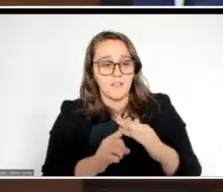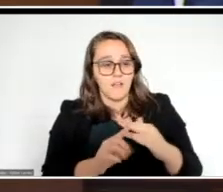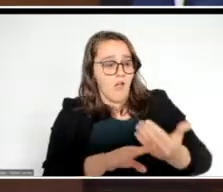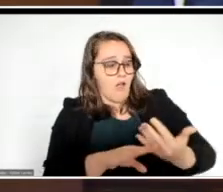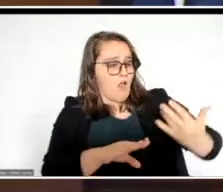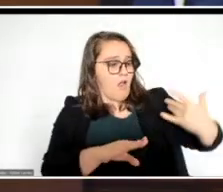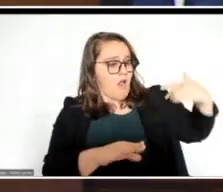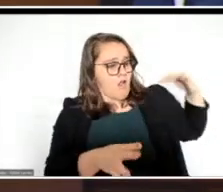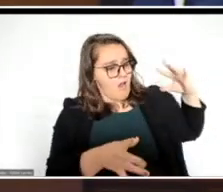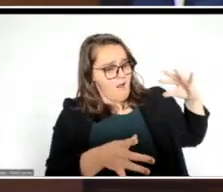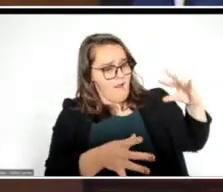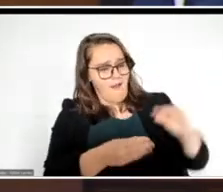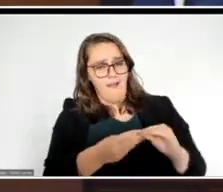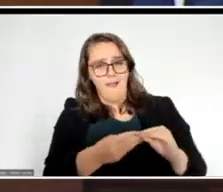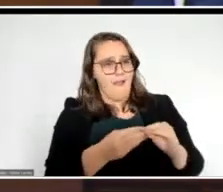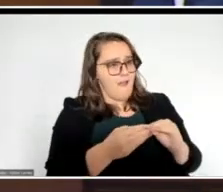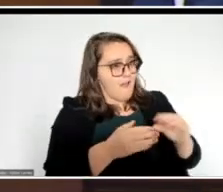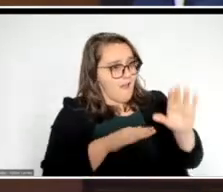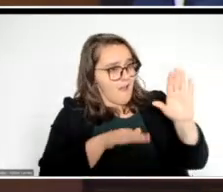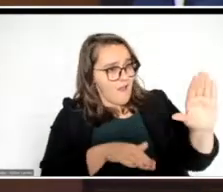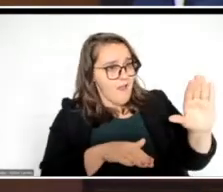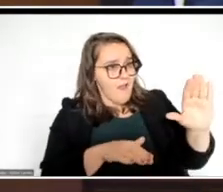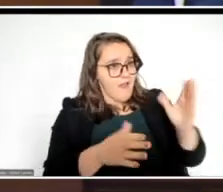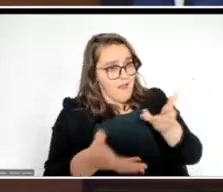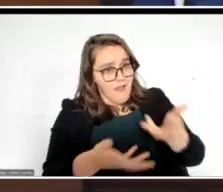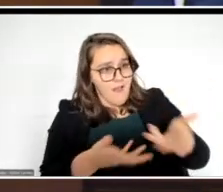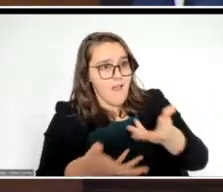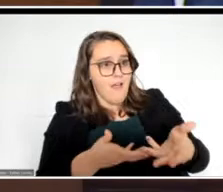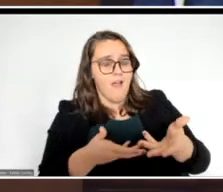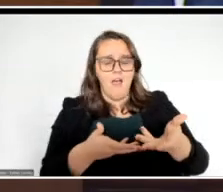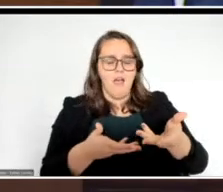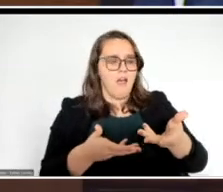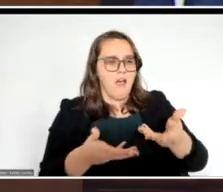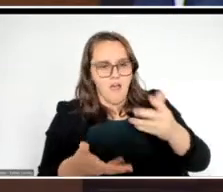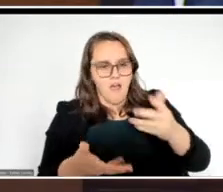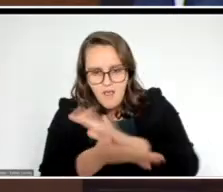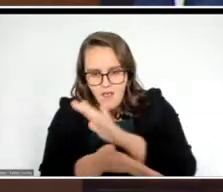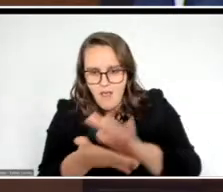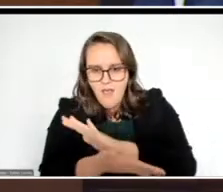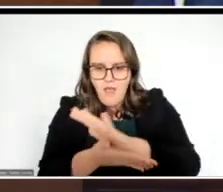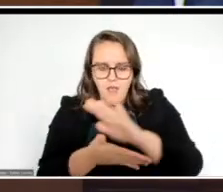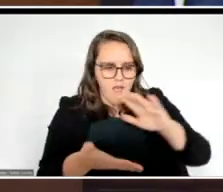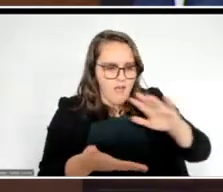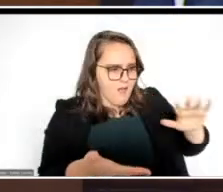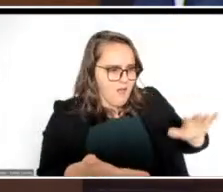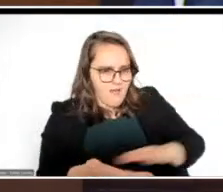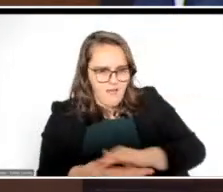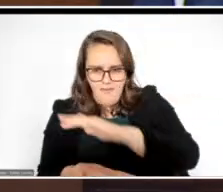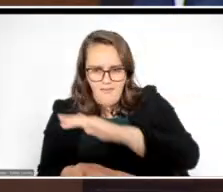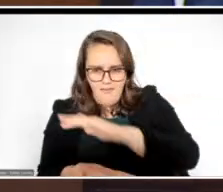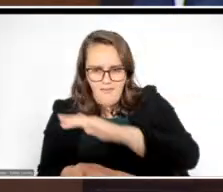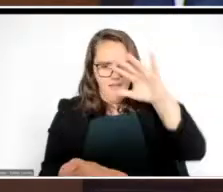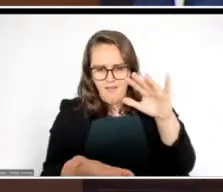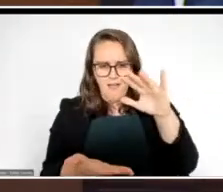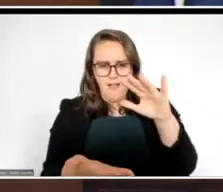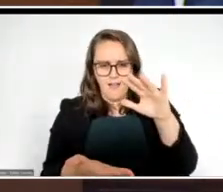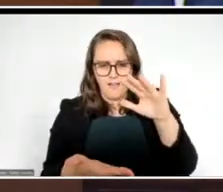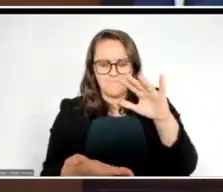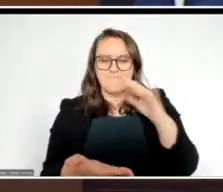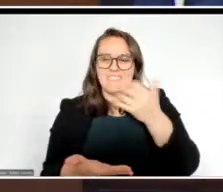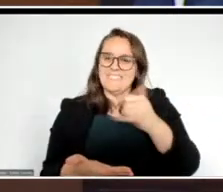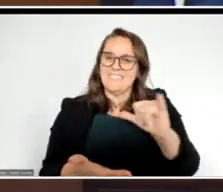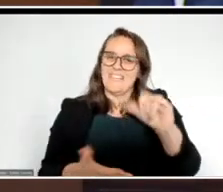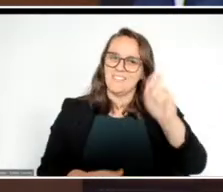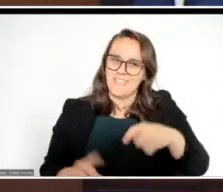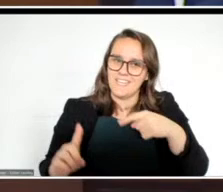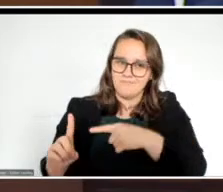But the need for this committee to hear from Donald Trump goes beyond our fact-finding. This